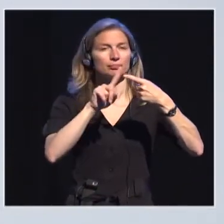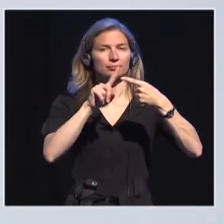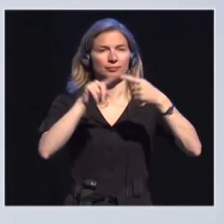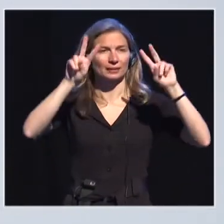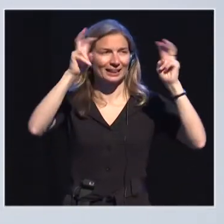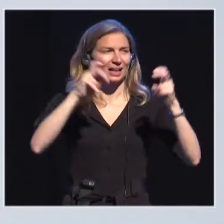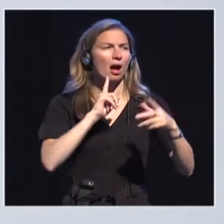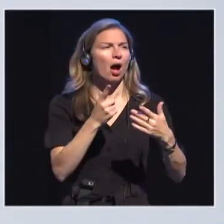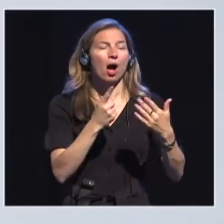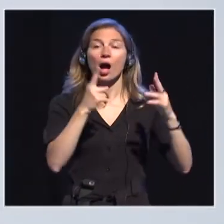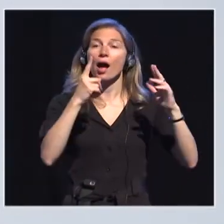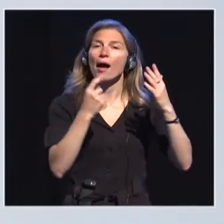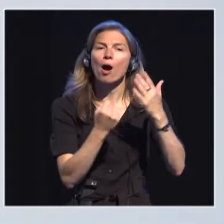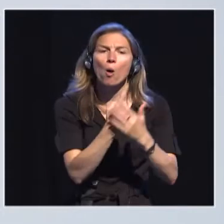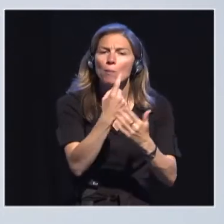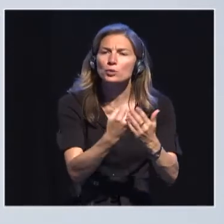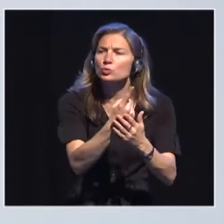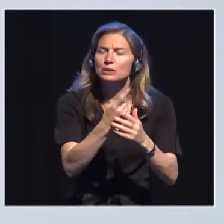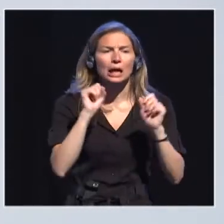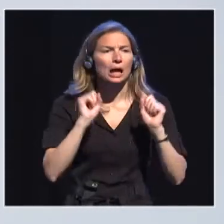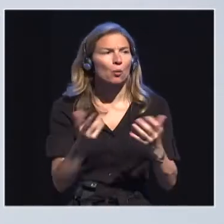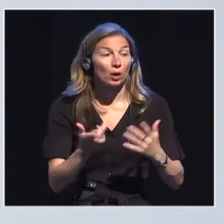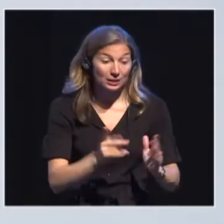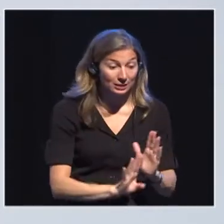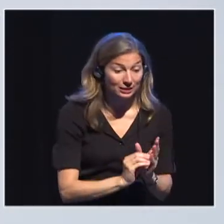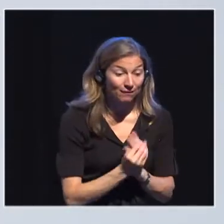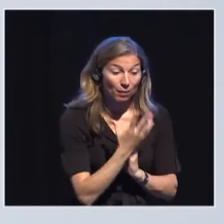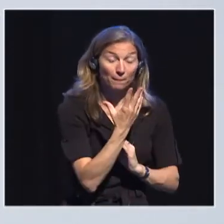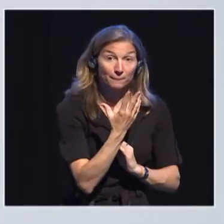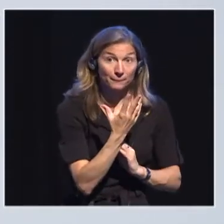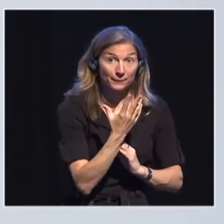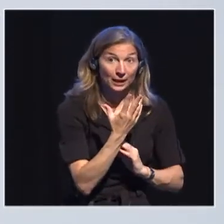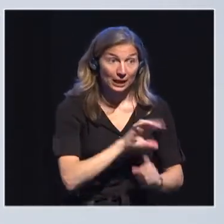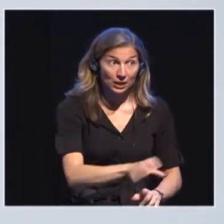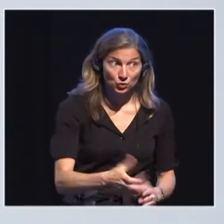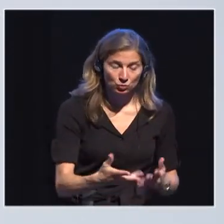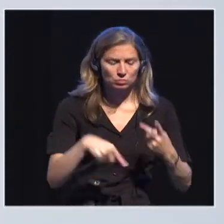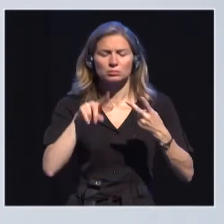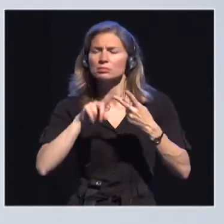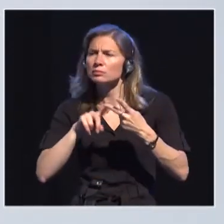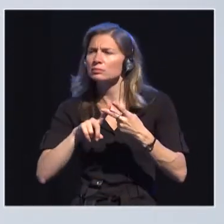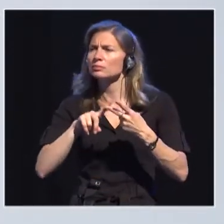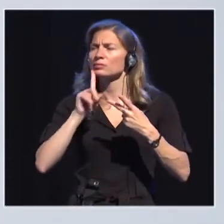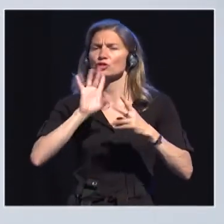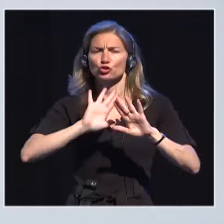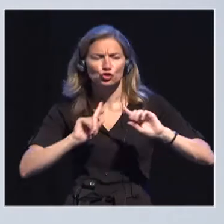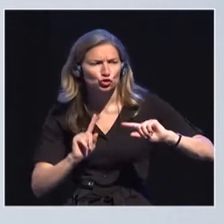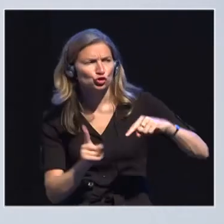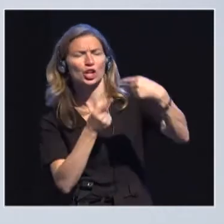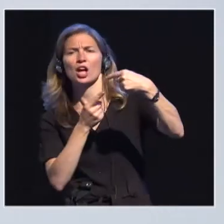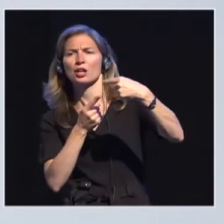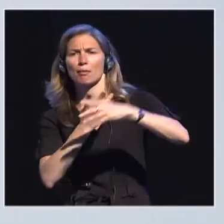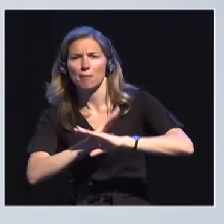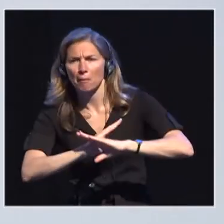that digitization can bring to developing nations. The second is the challenges, barriers, fears, and risks that are